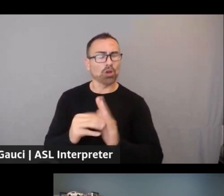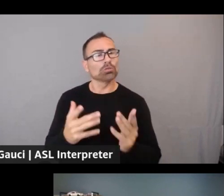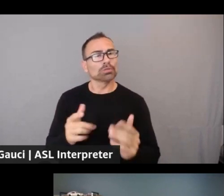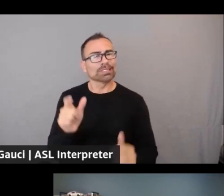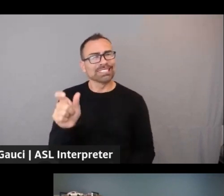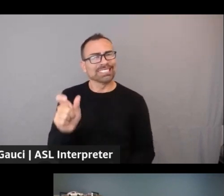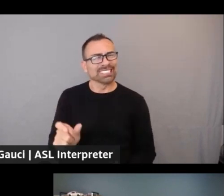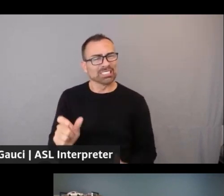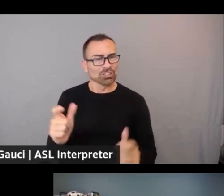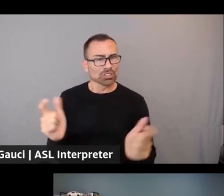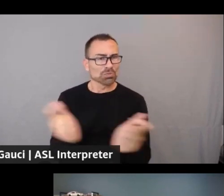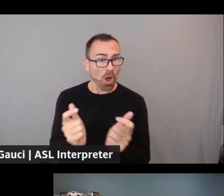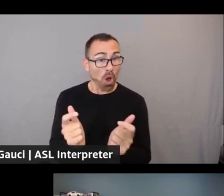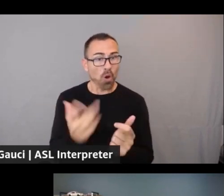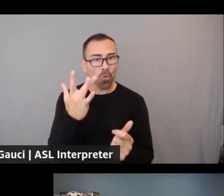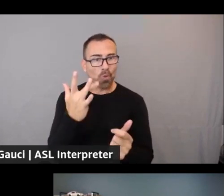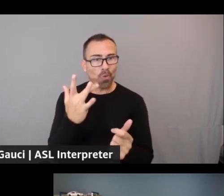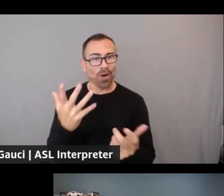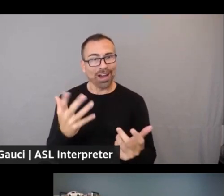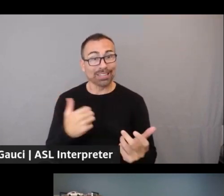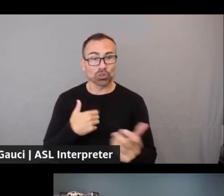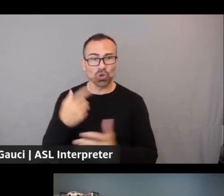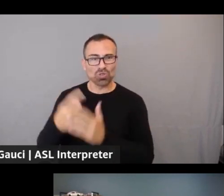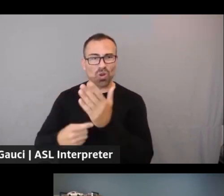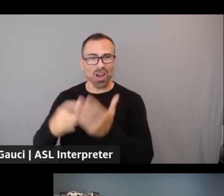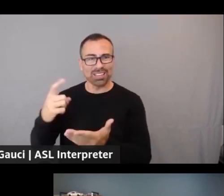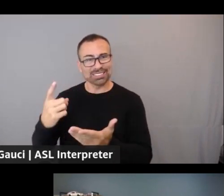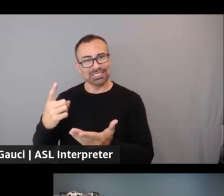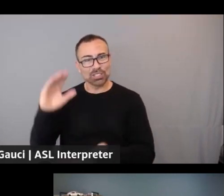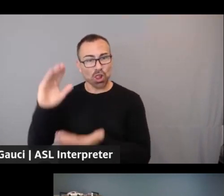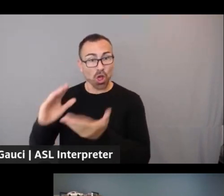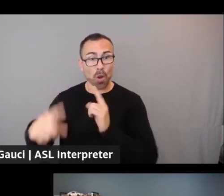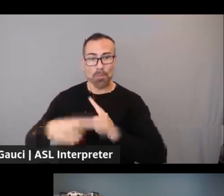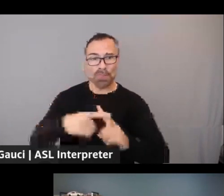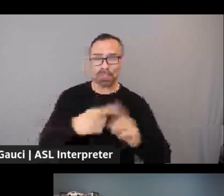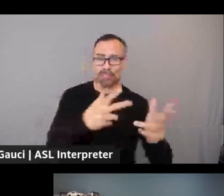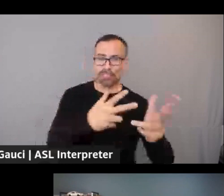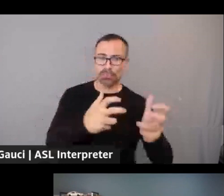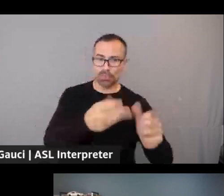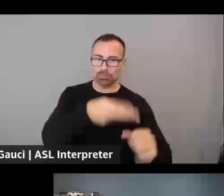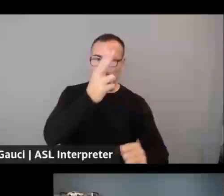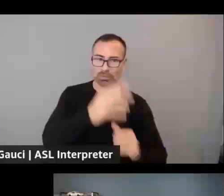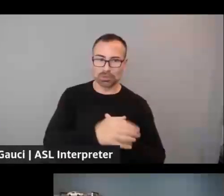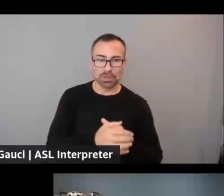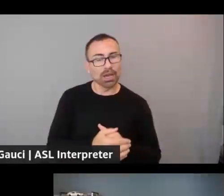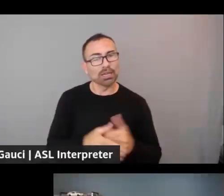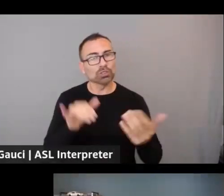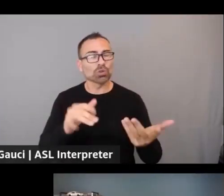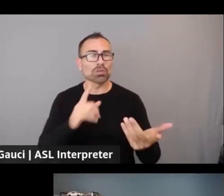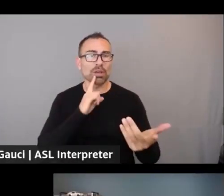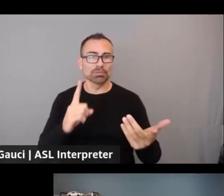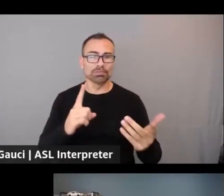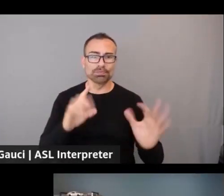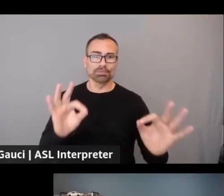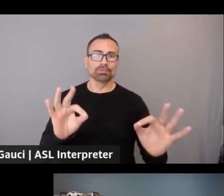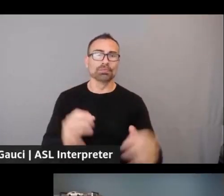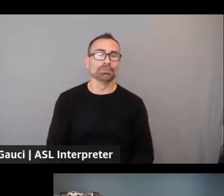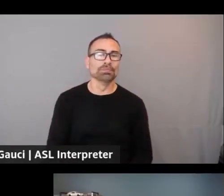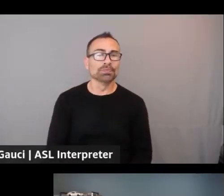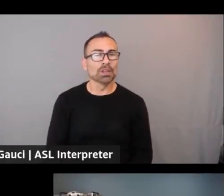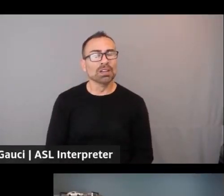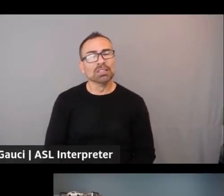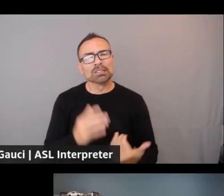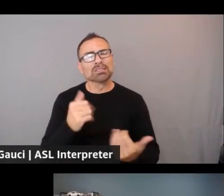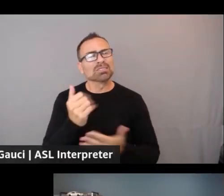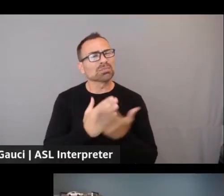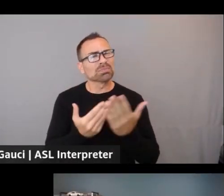so that they can stay cost optimized as well as optimized for the performance or speed. So those are some of the